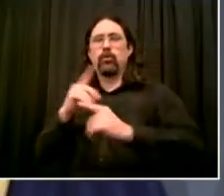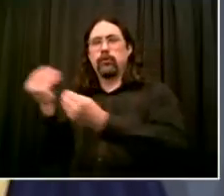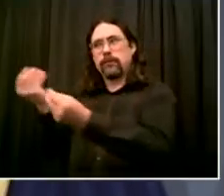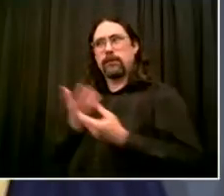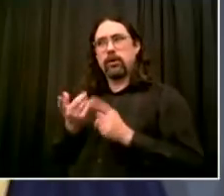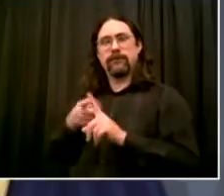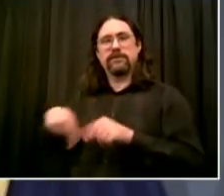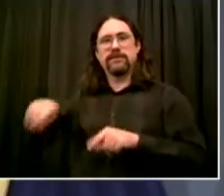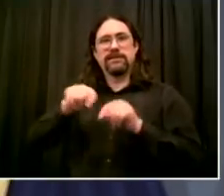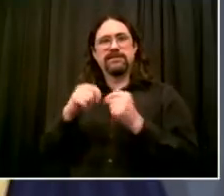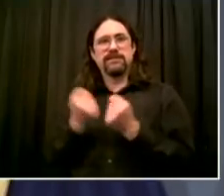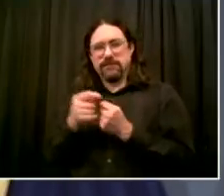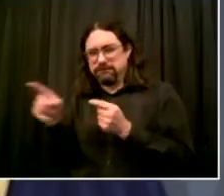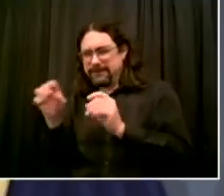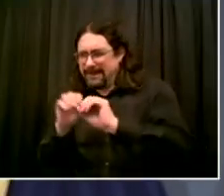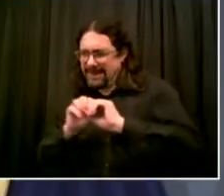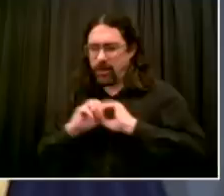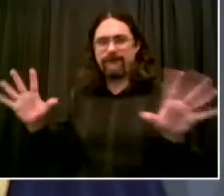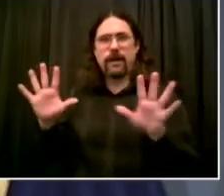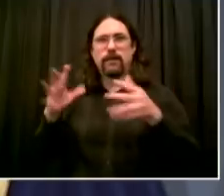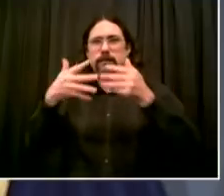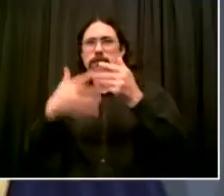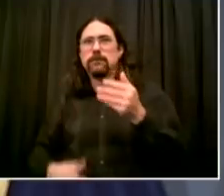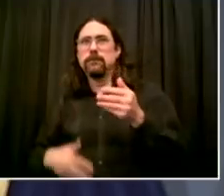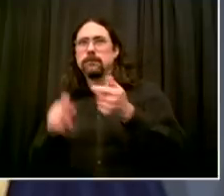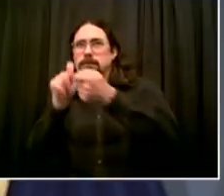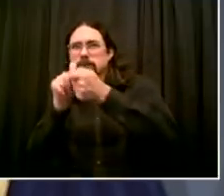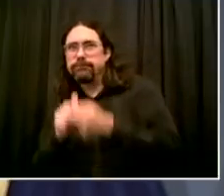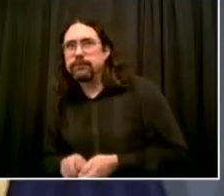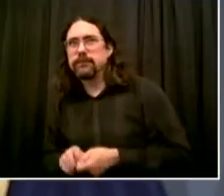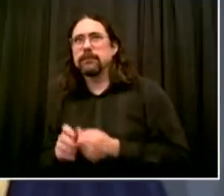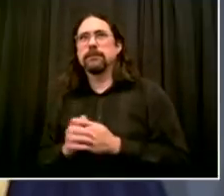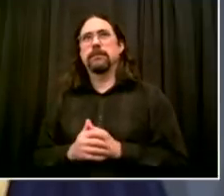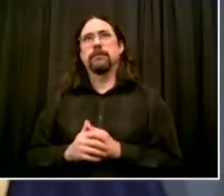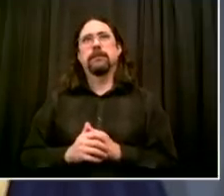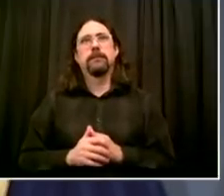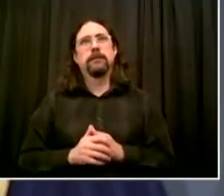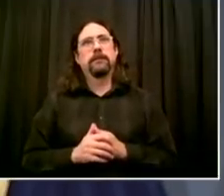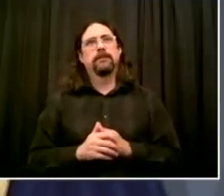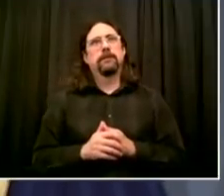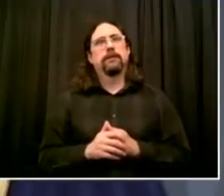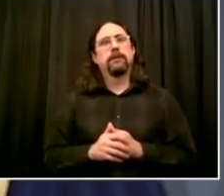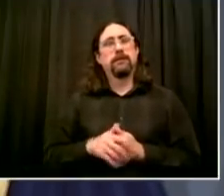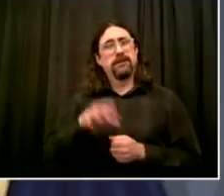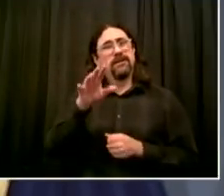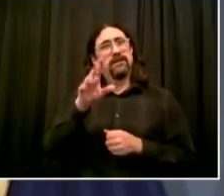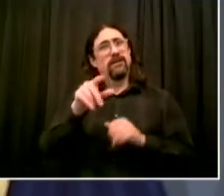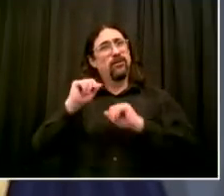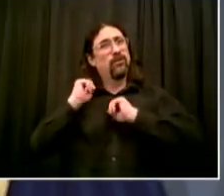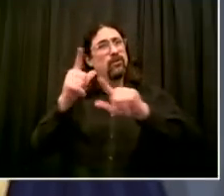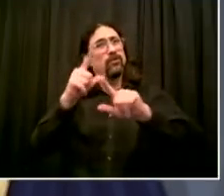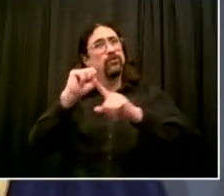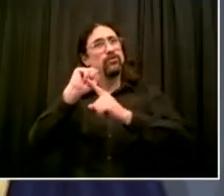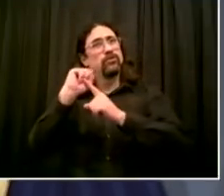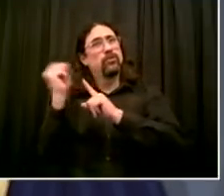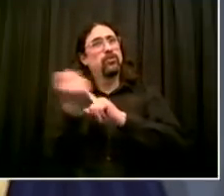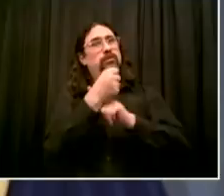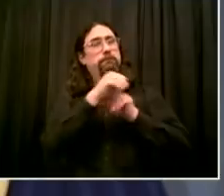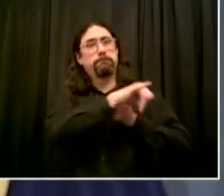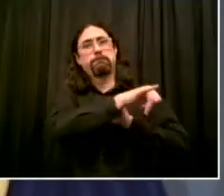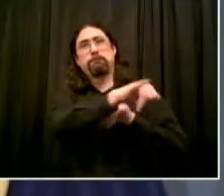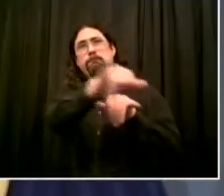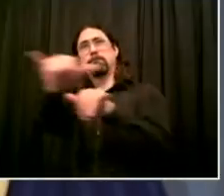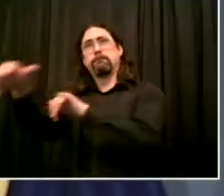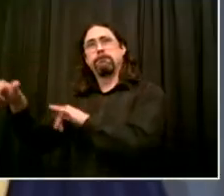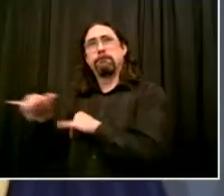aren't unusual situations that should be handled differently. But I can tell you directionally, I'd like to see the maximum disclosure at this point. I